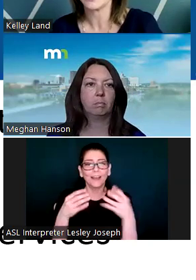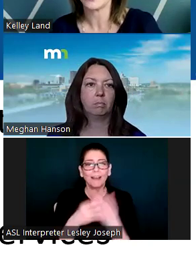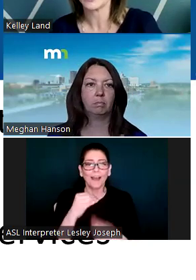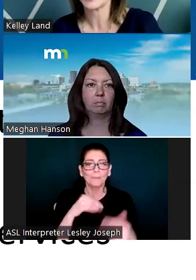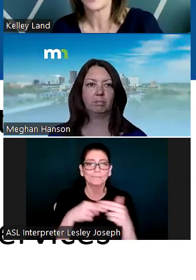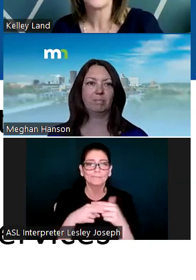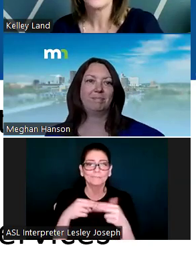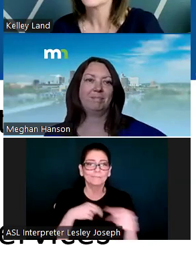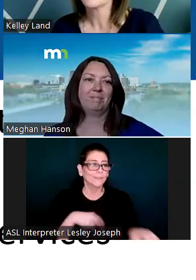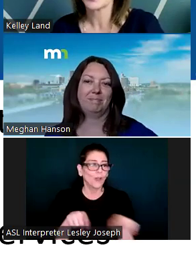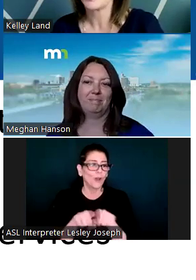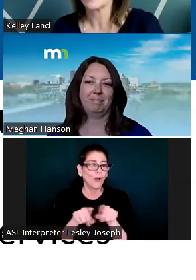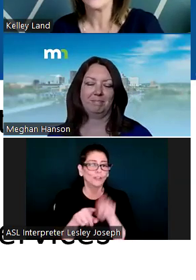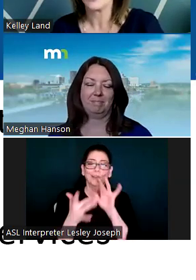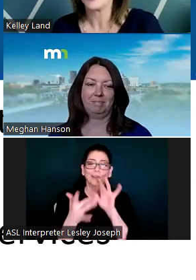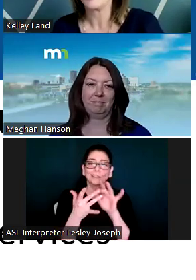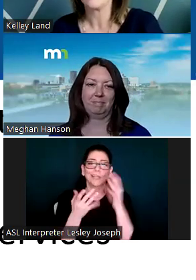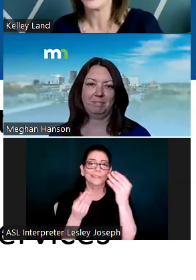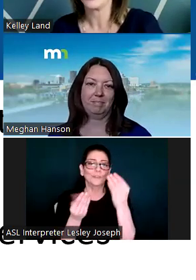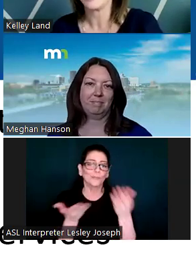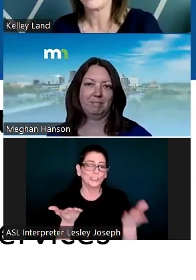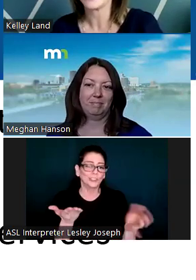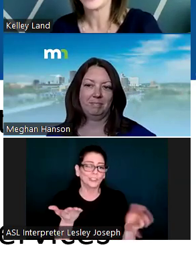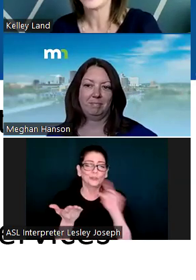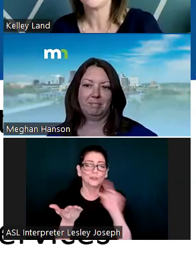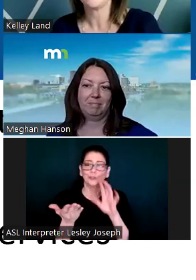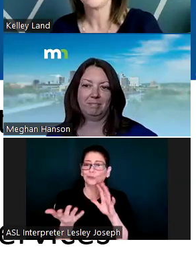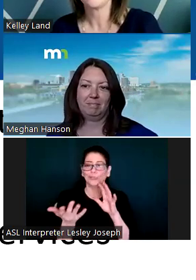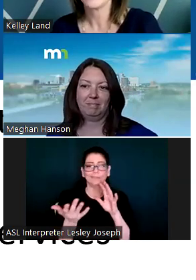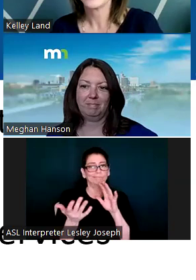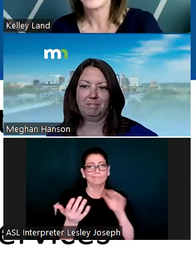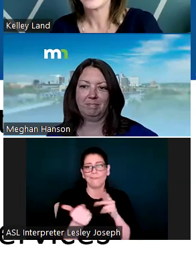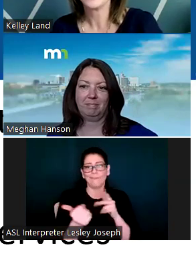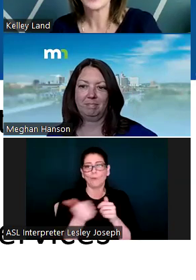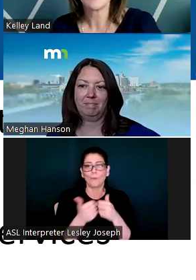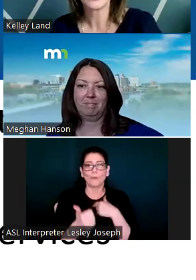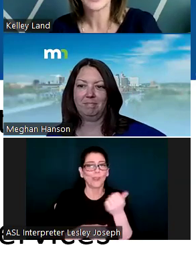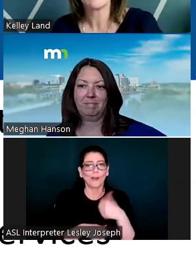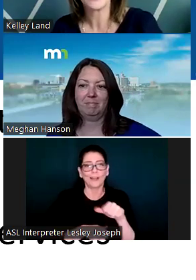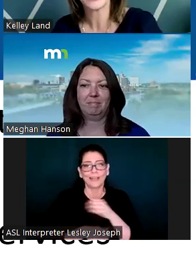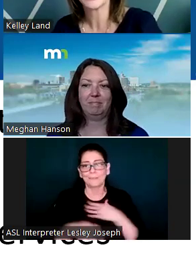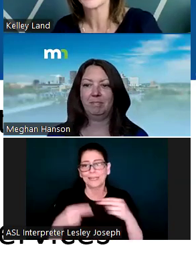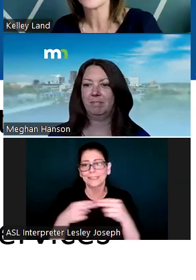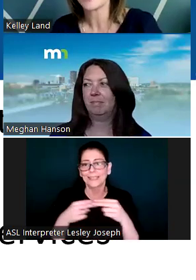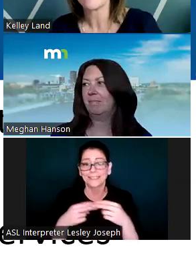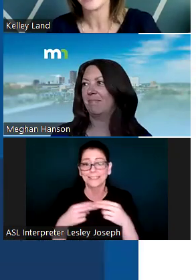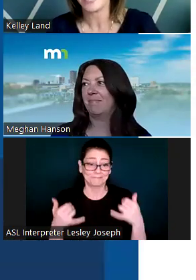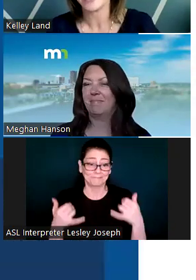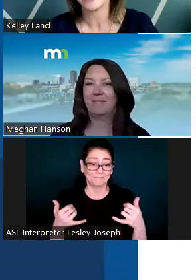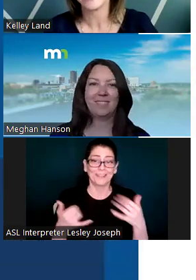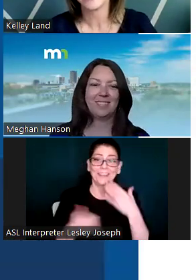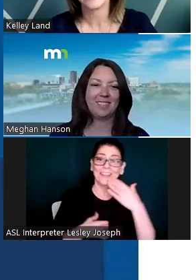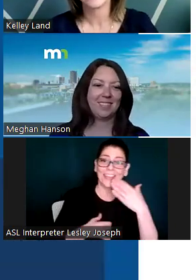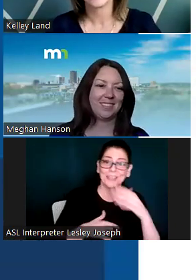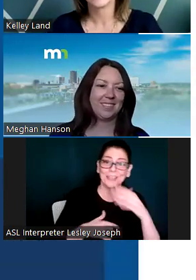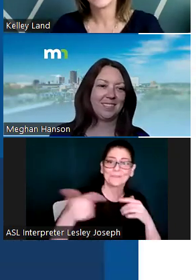information is on here as well. You're more than welcome to follow up with me on any of my slides. Thank you so much, and I'm now going to turn it over to Megan